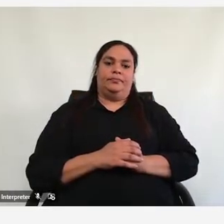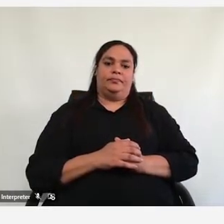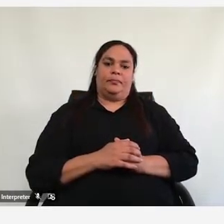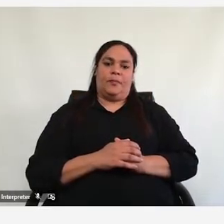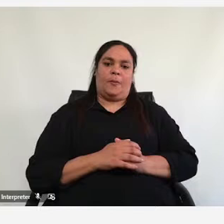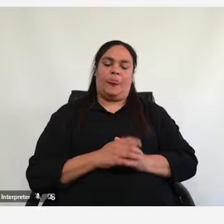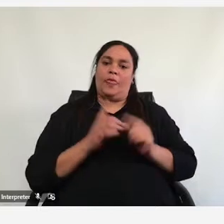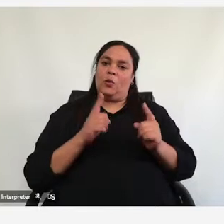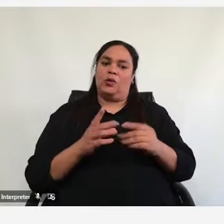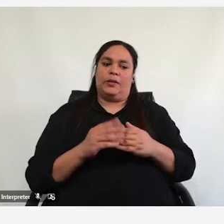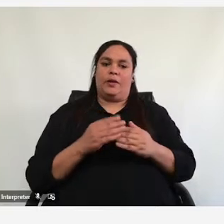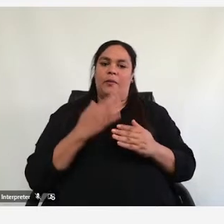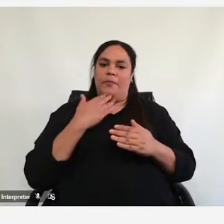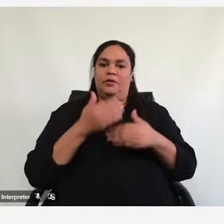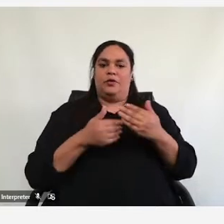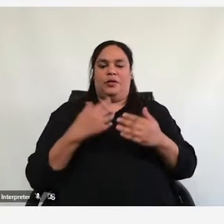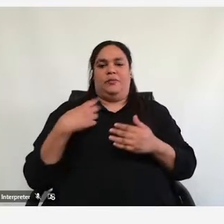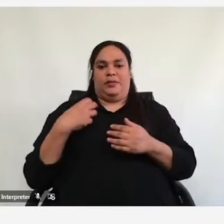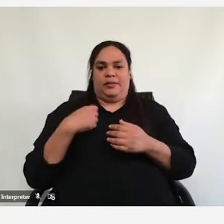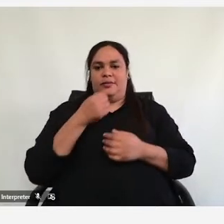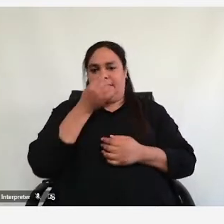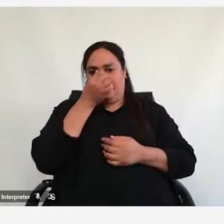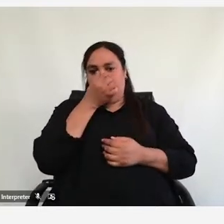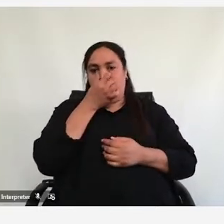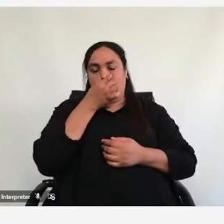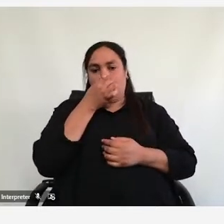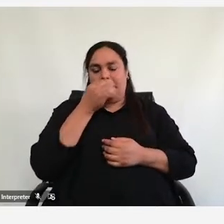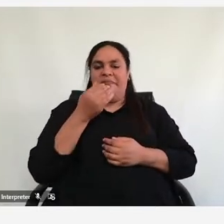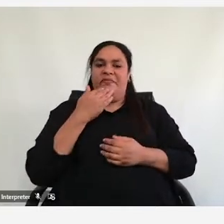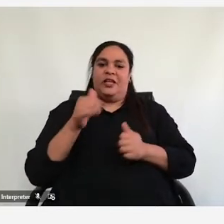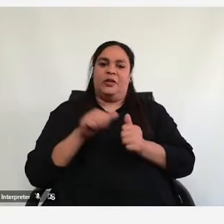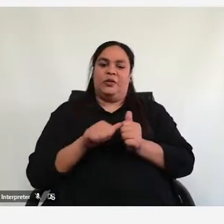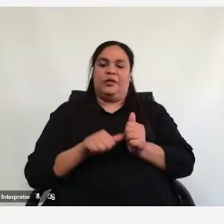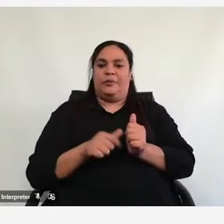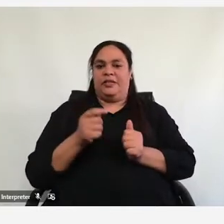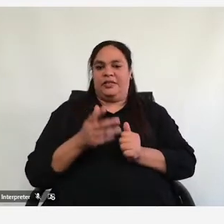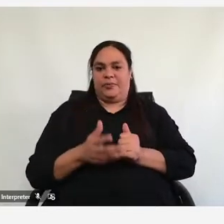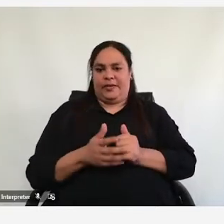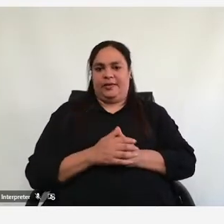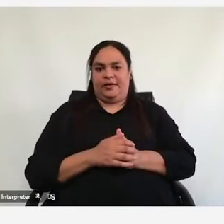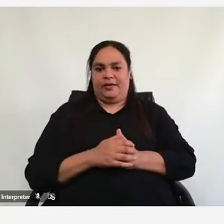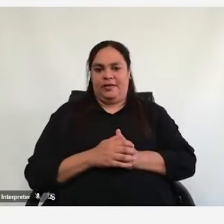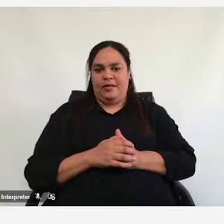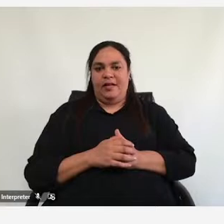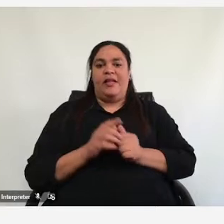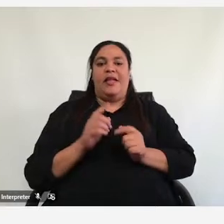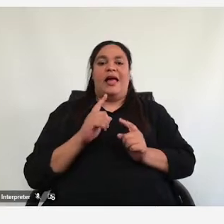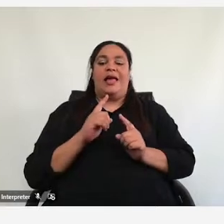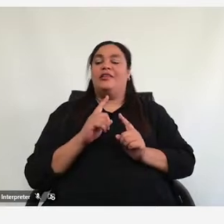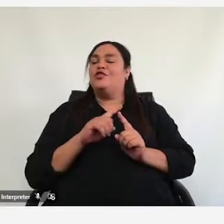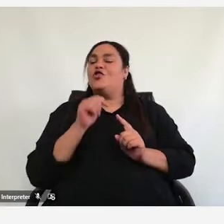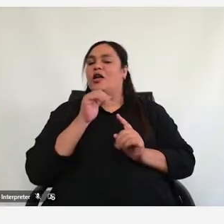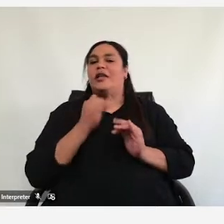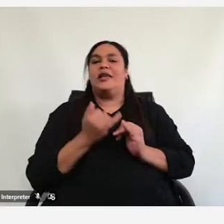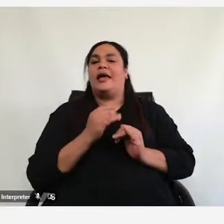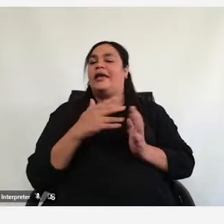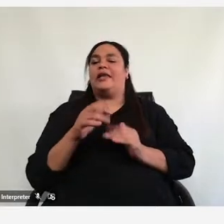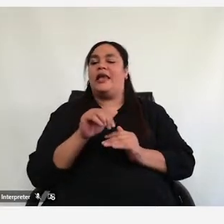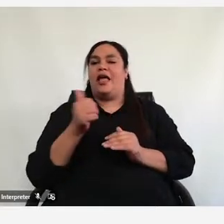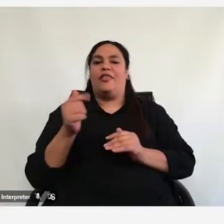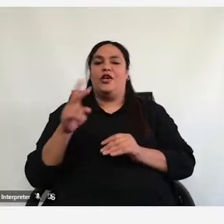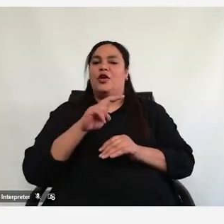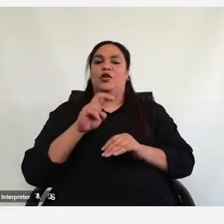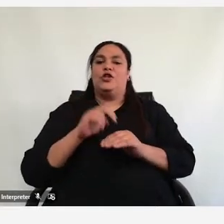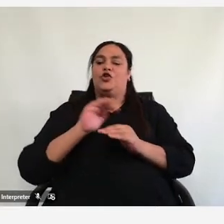Order, members. Please proceed, Minister. Thank you, Deputy Speaker. And unlike other members, I don't have to ask you to protect